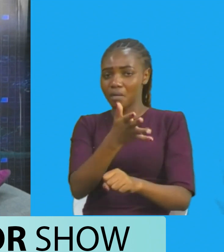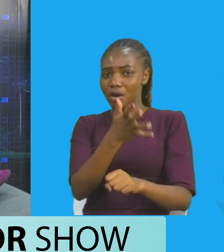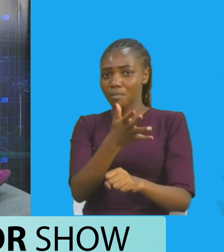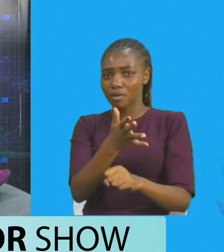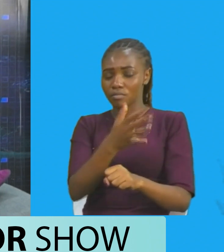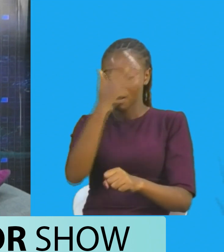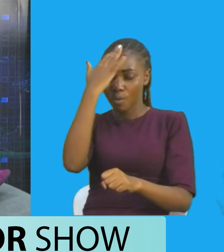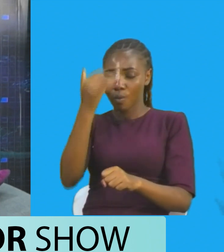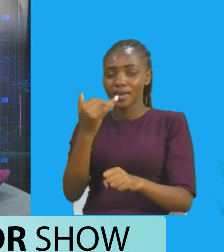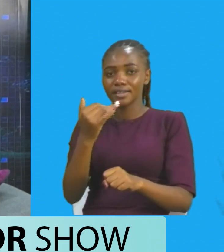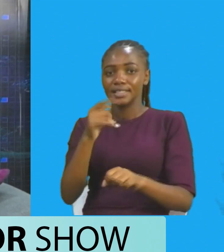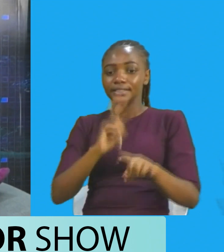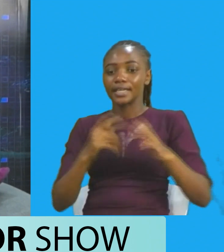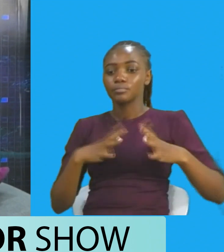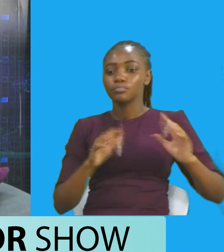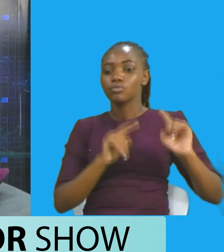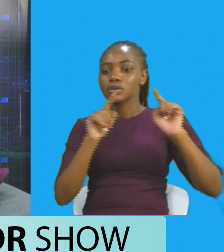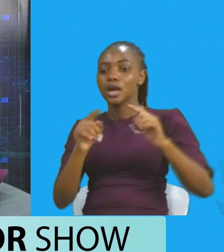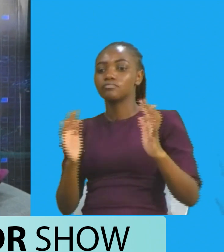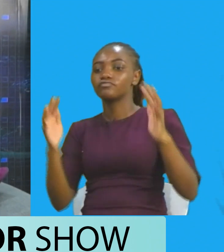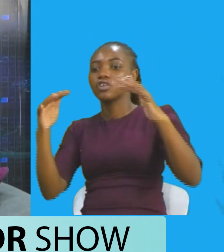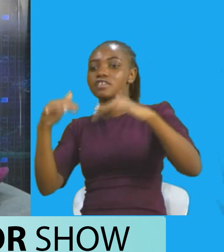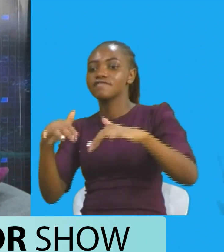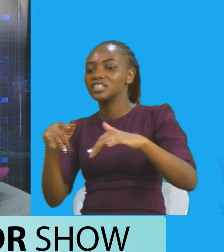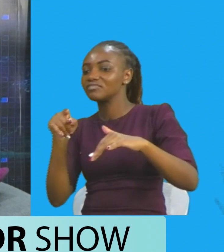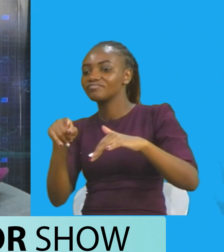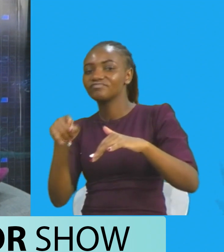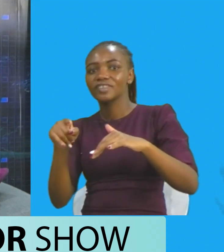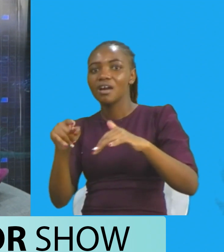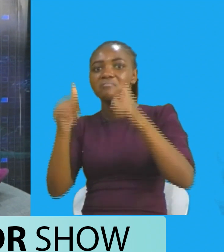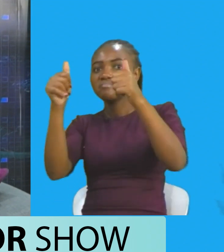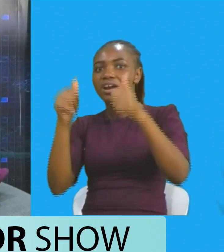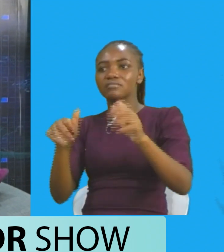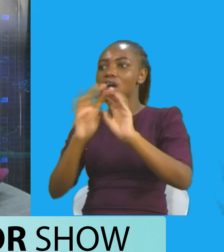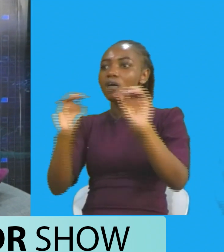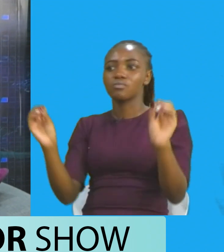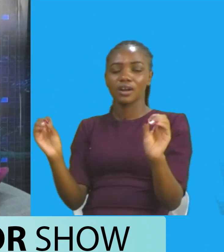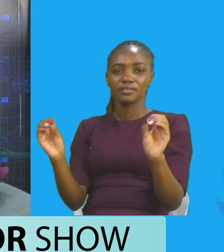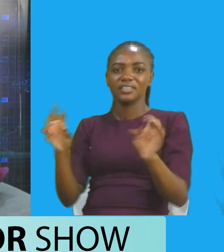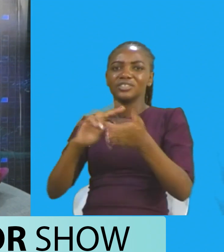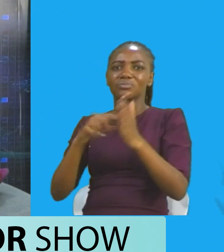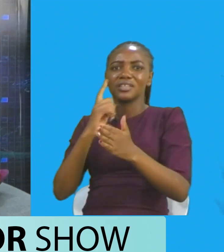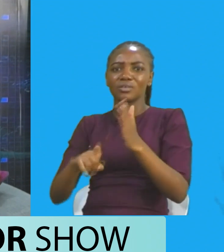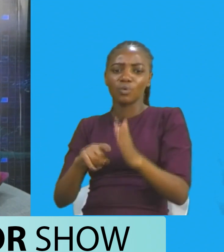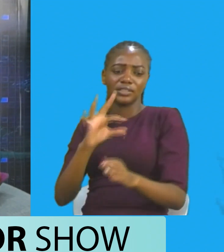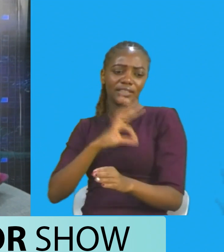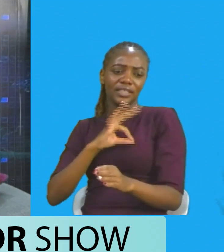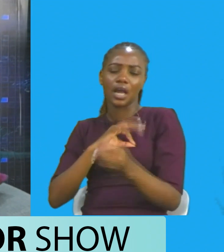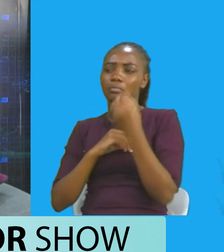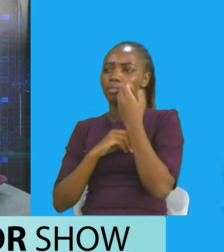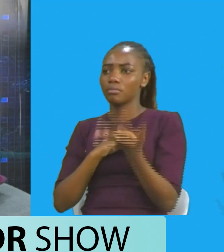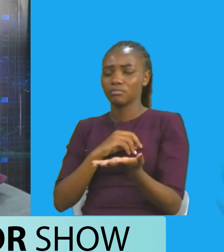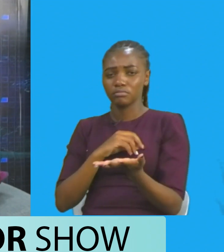venture into events that have not really been marketed well. So you find them being used in terms of